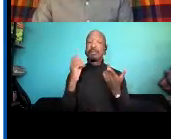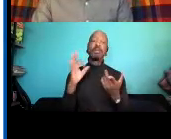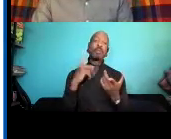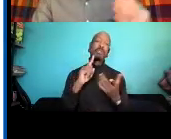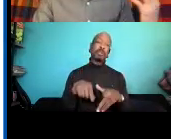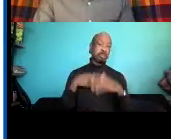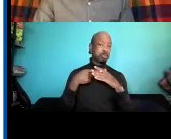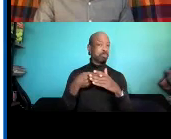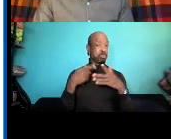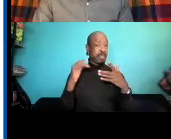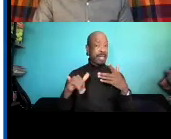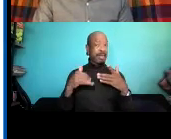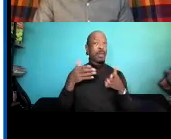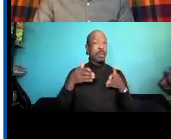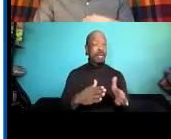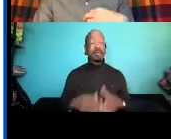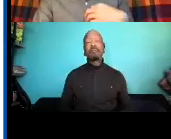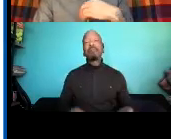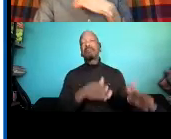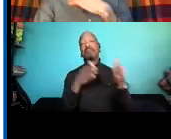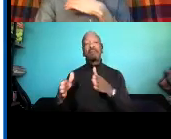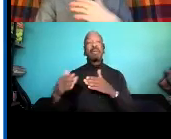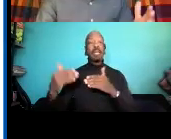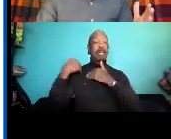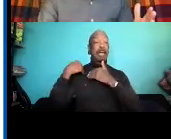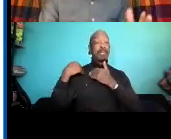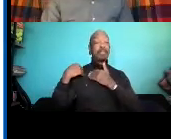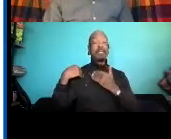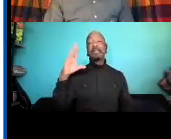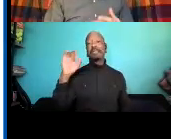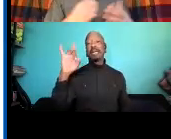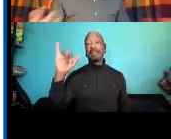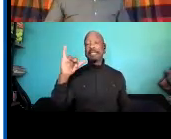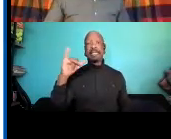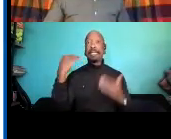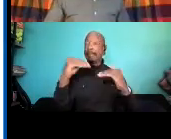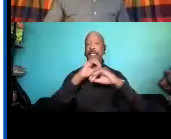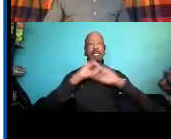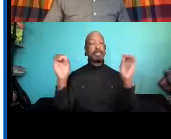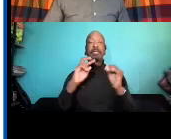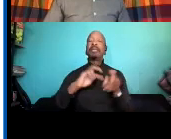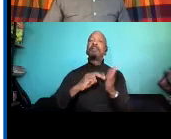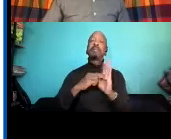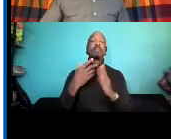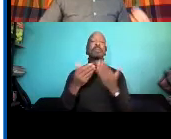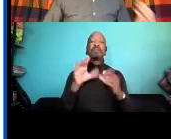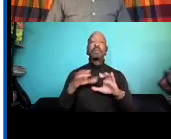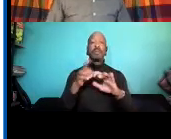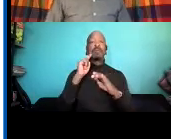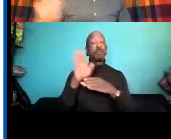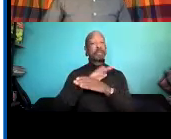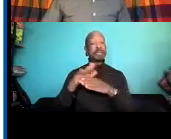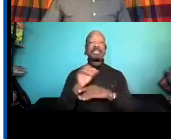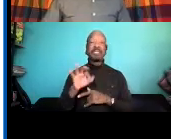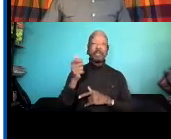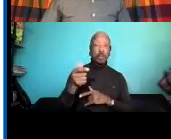that. Liability. So liability is unlimited, which means that whatever you're doing for your business, if you